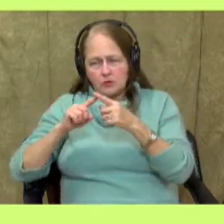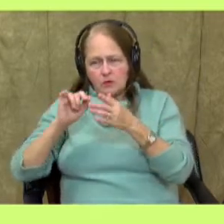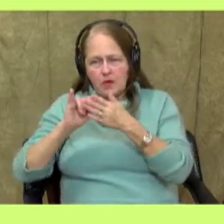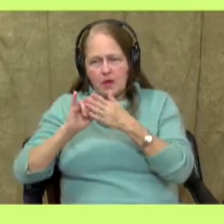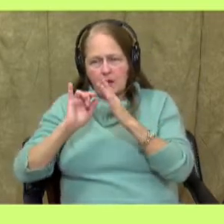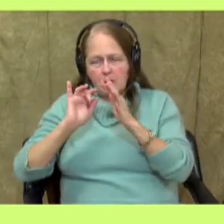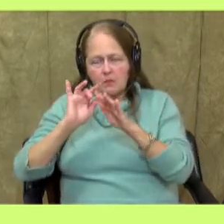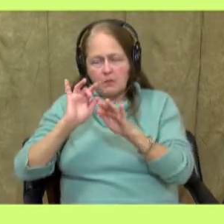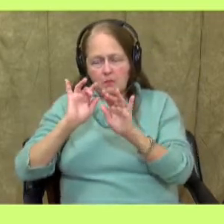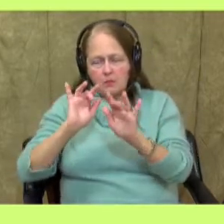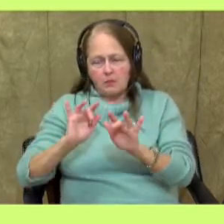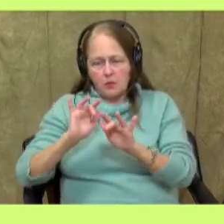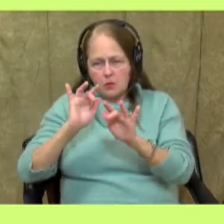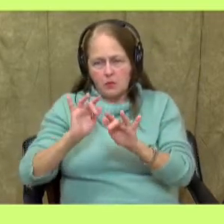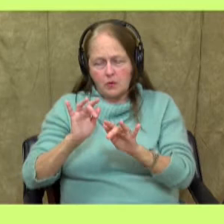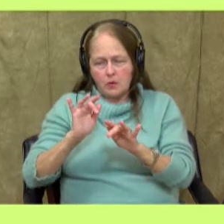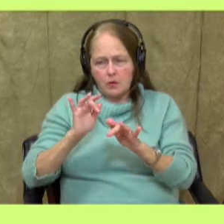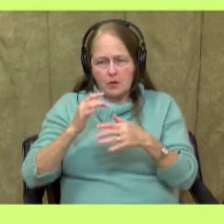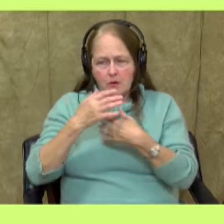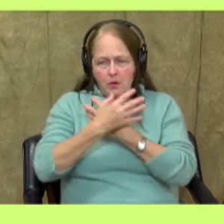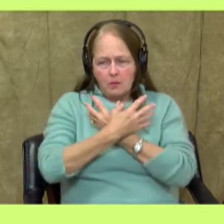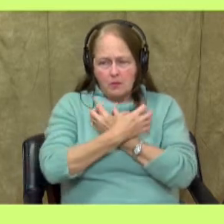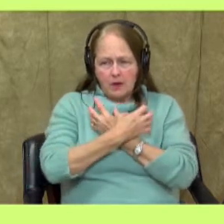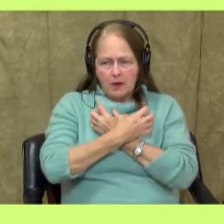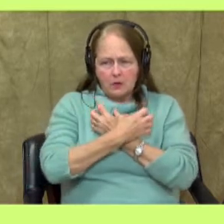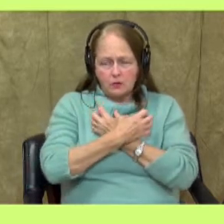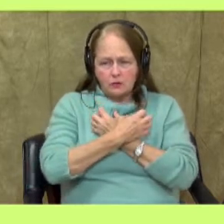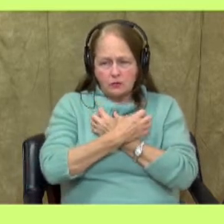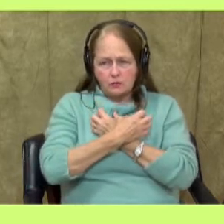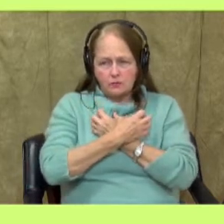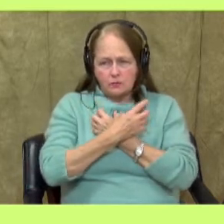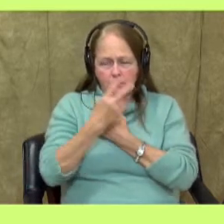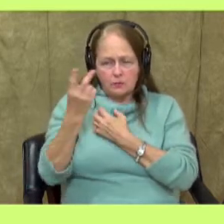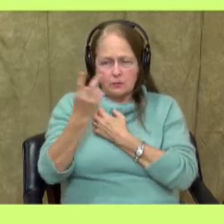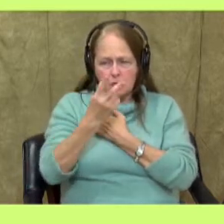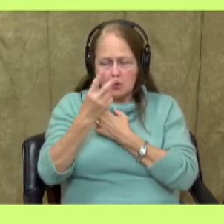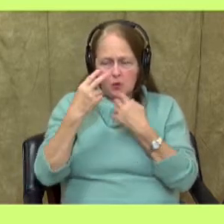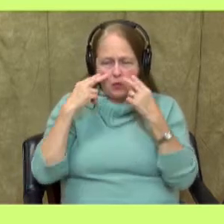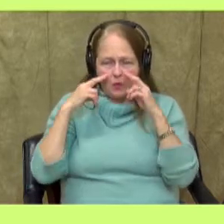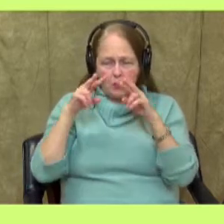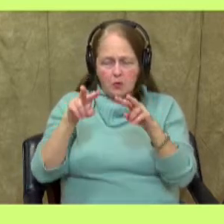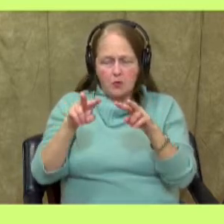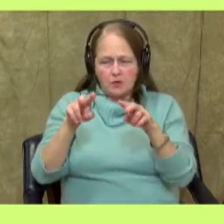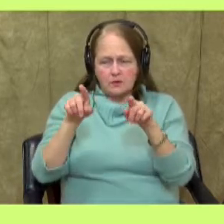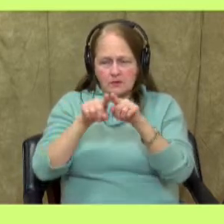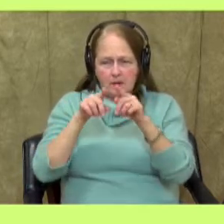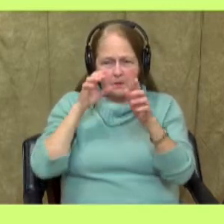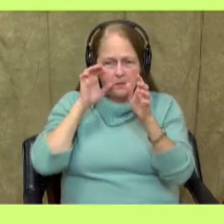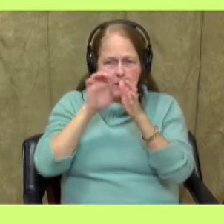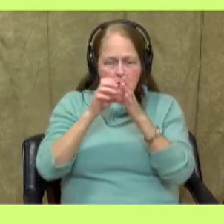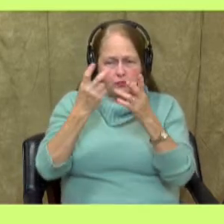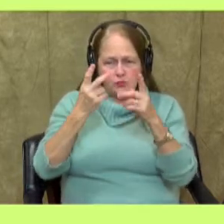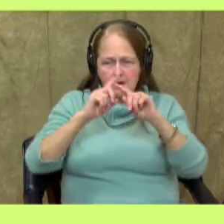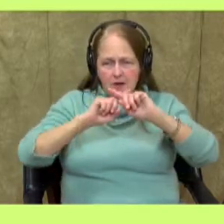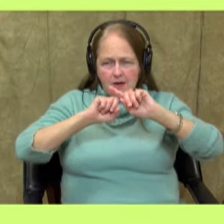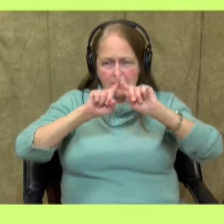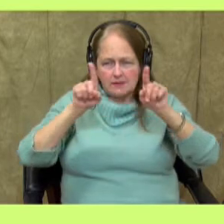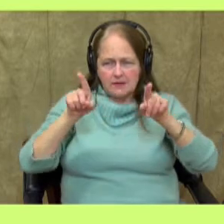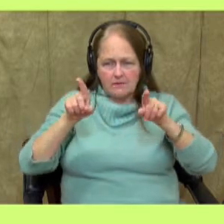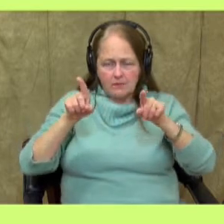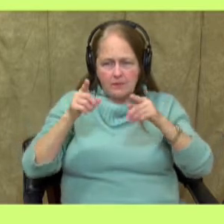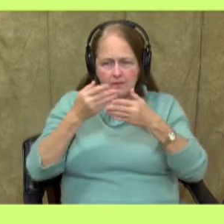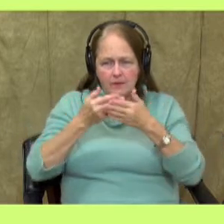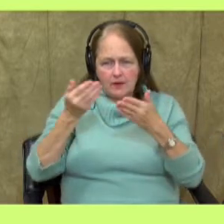bears. So they're looking at the same picture, but they're wondering about two totally different